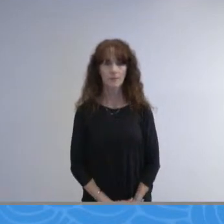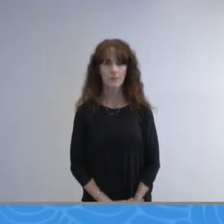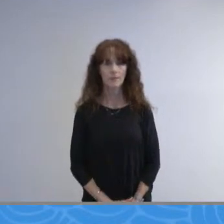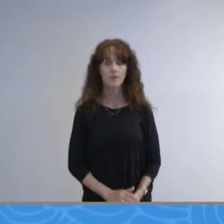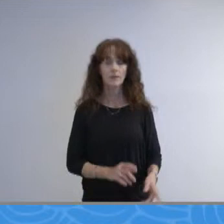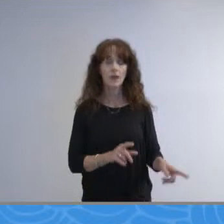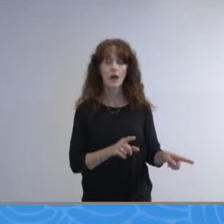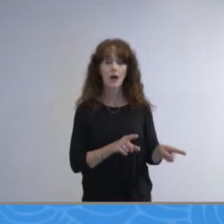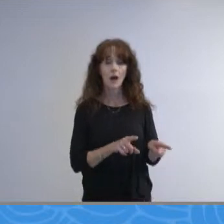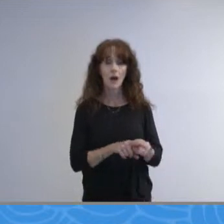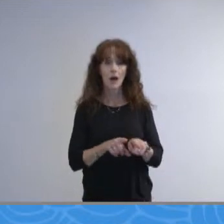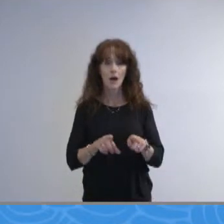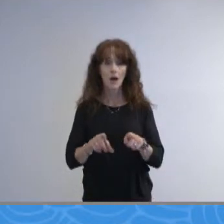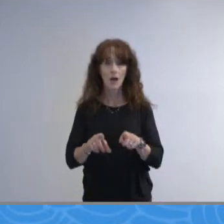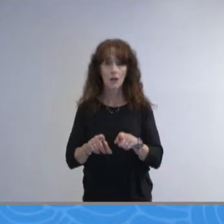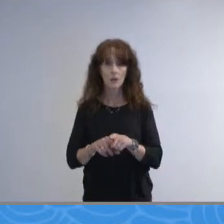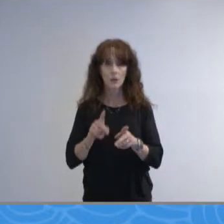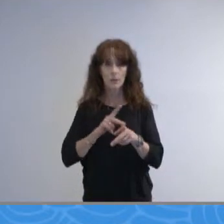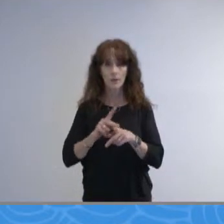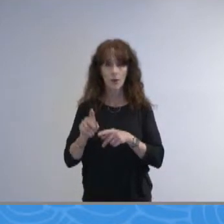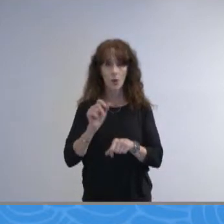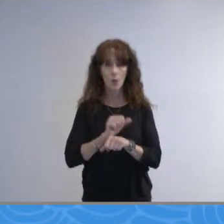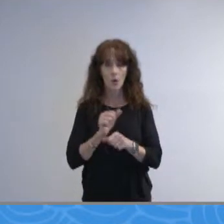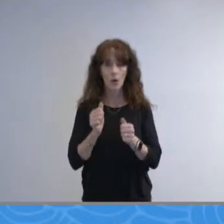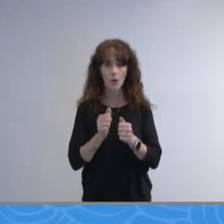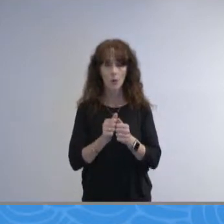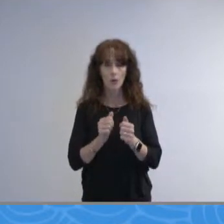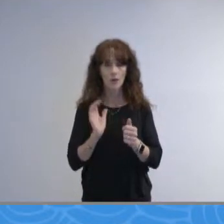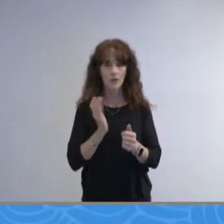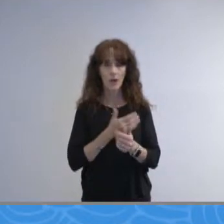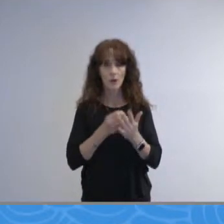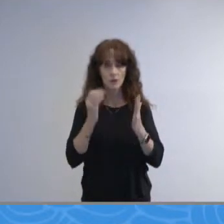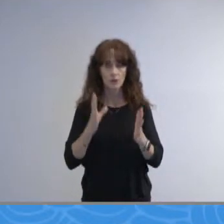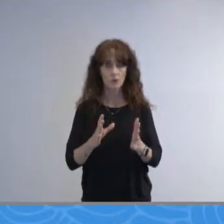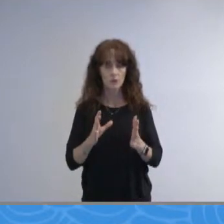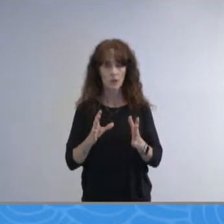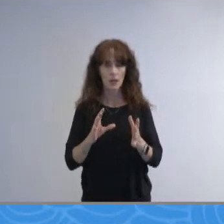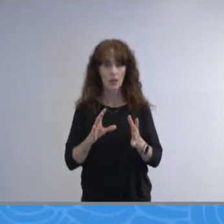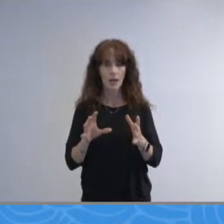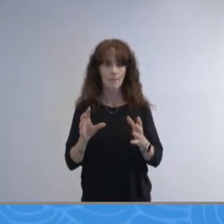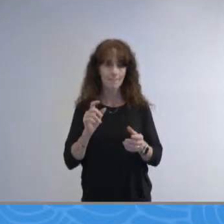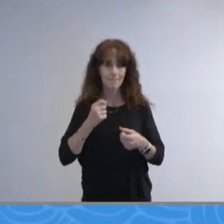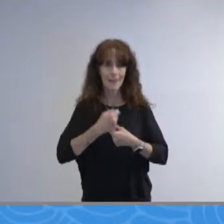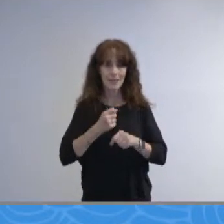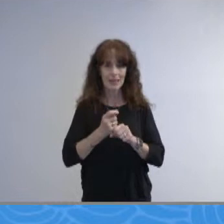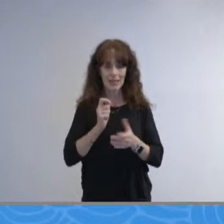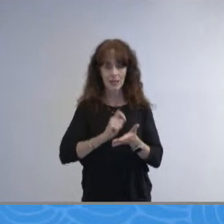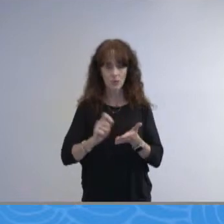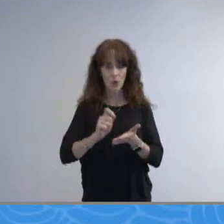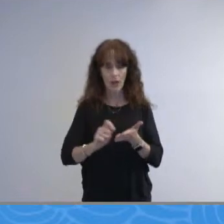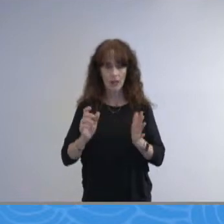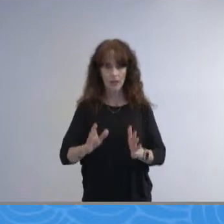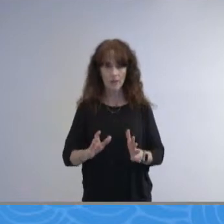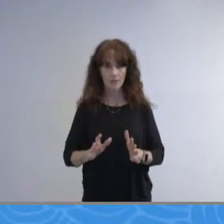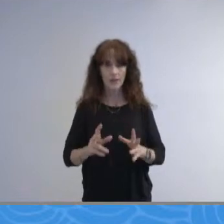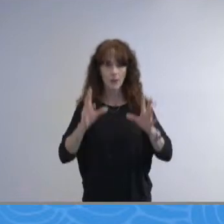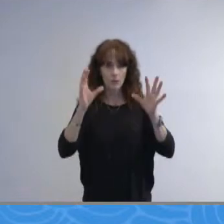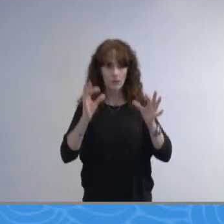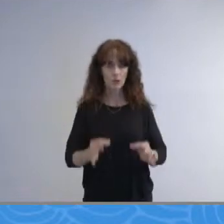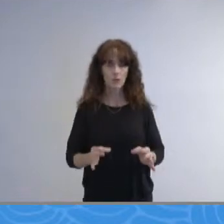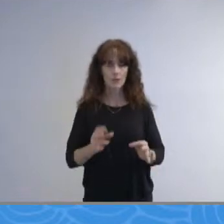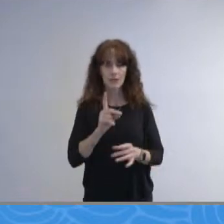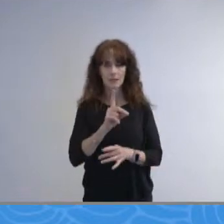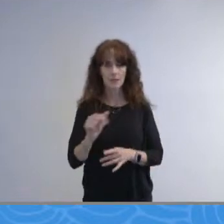also to the professionals that work with their students. They could also put it in writing. The assessment will determine the disability and their